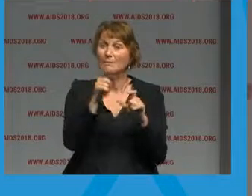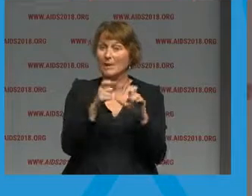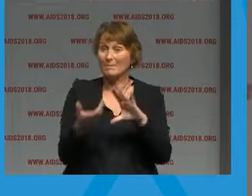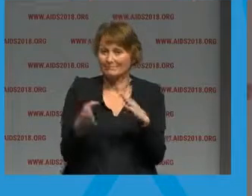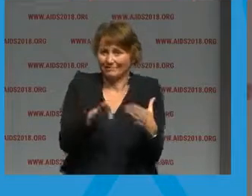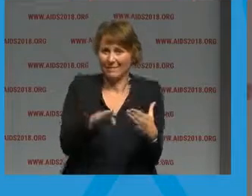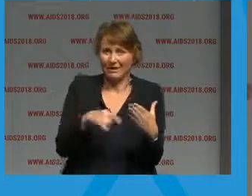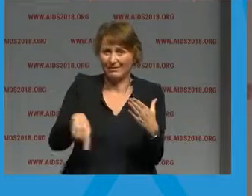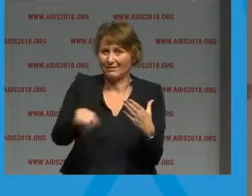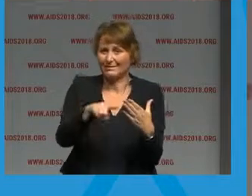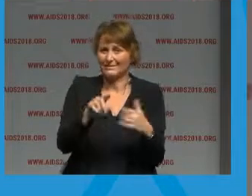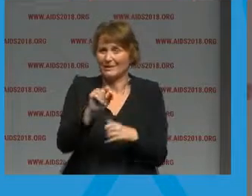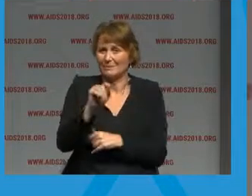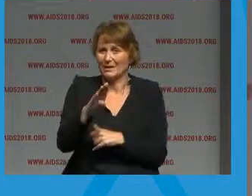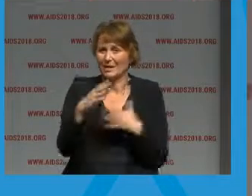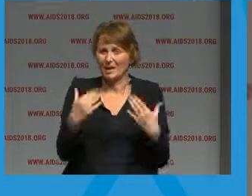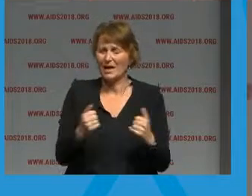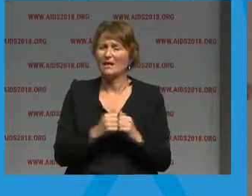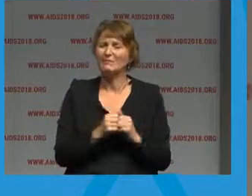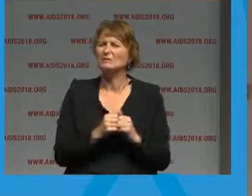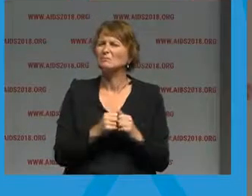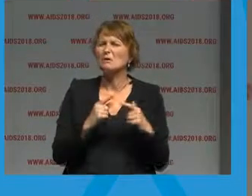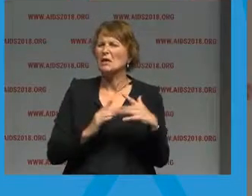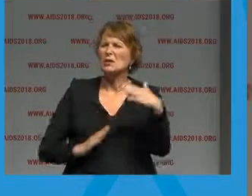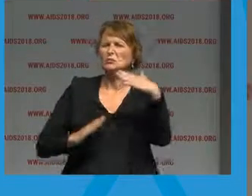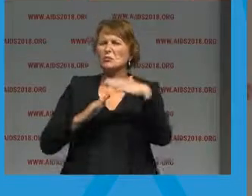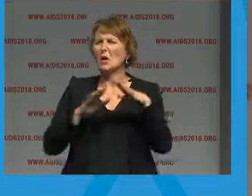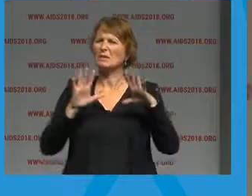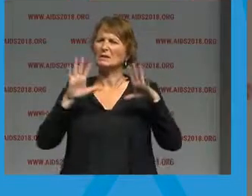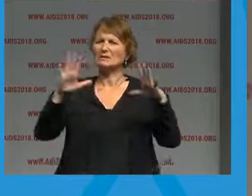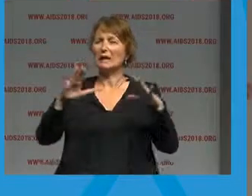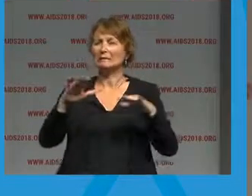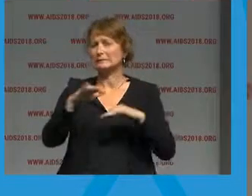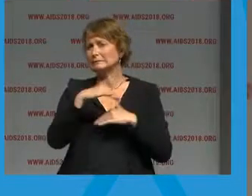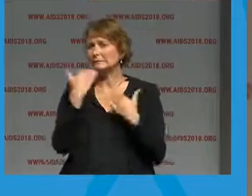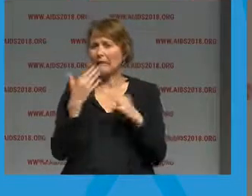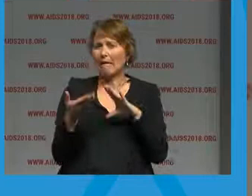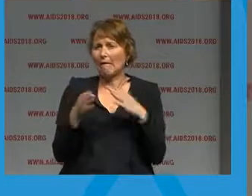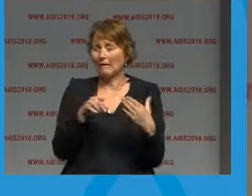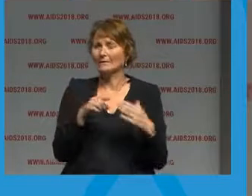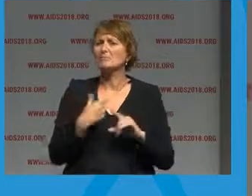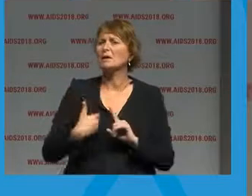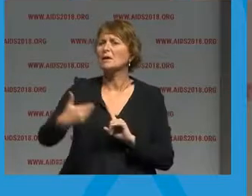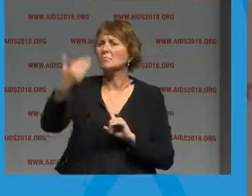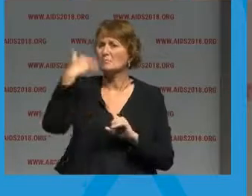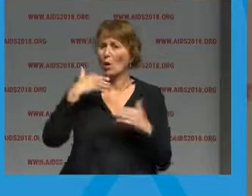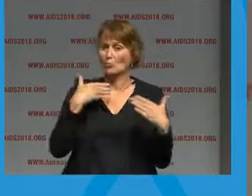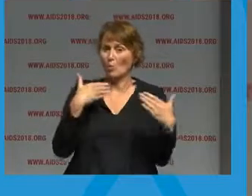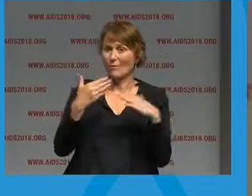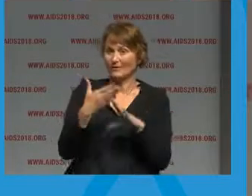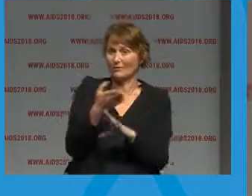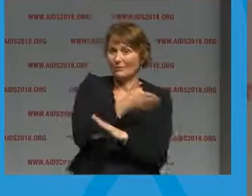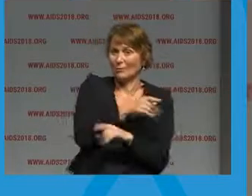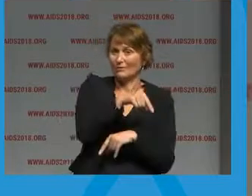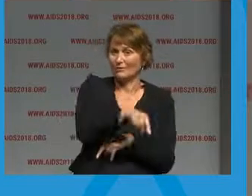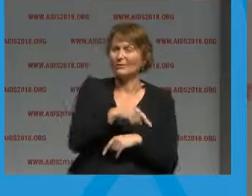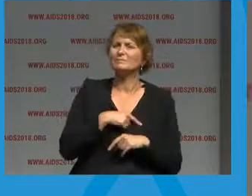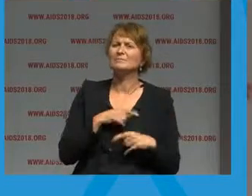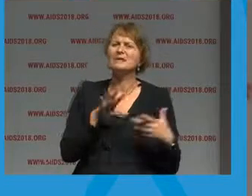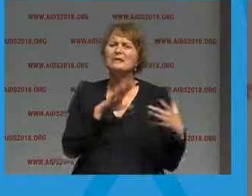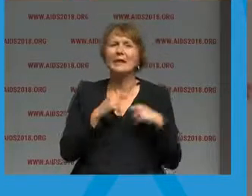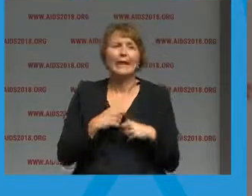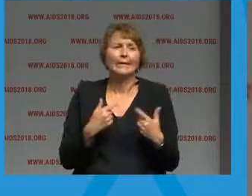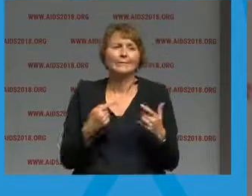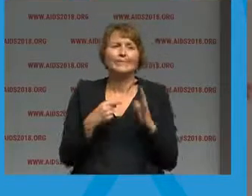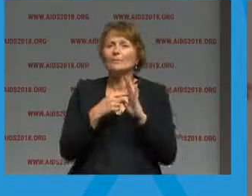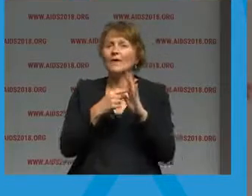death. When I spoke at the TB 2018 pre-conference, I said it's like having 6